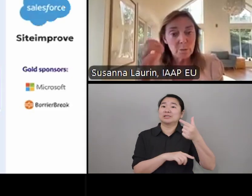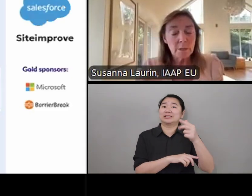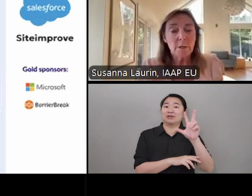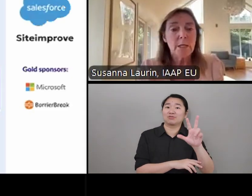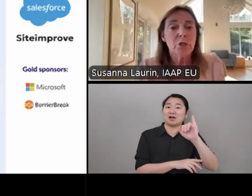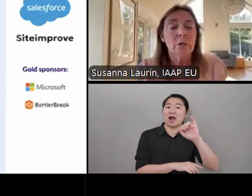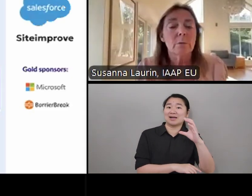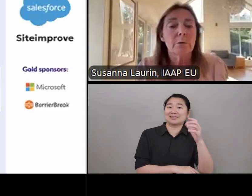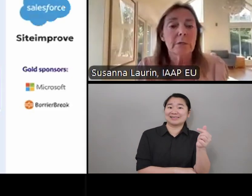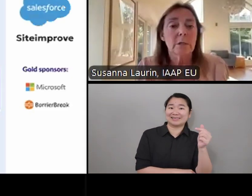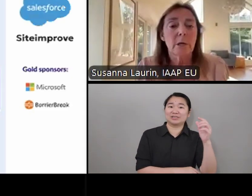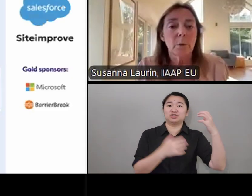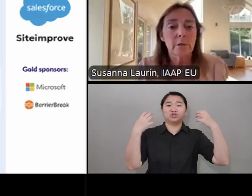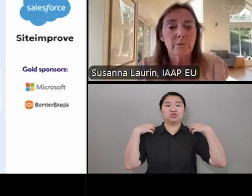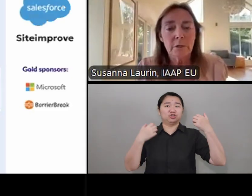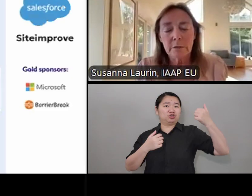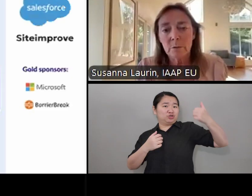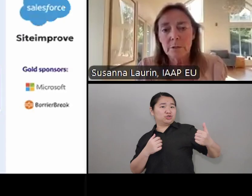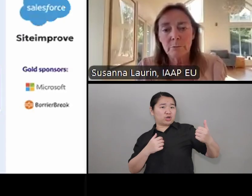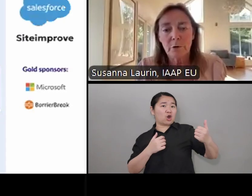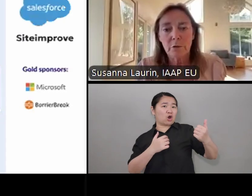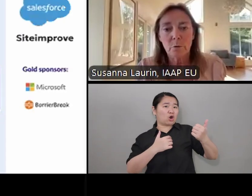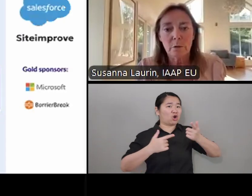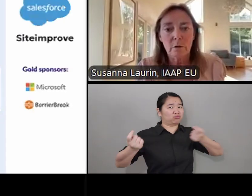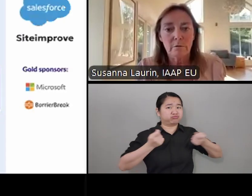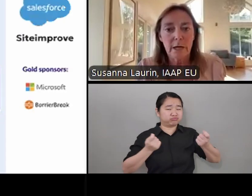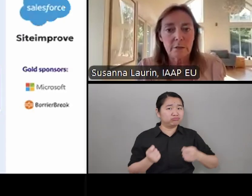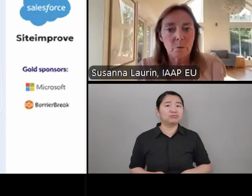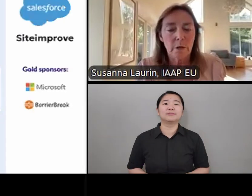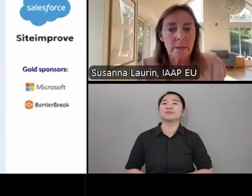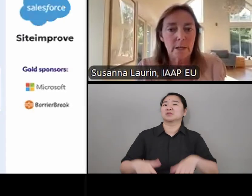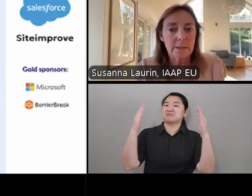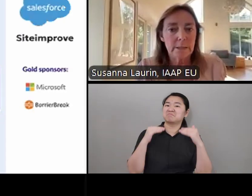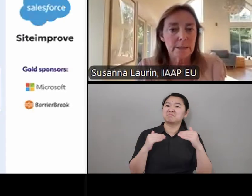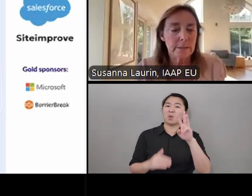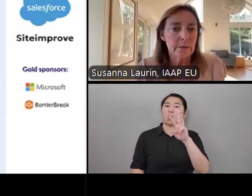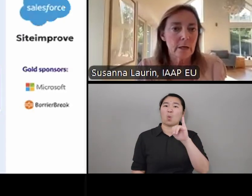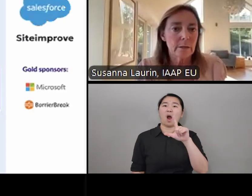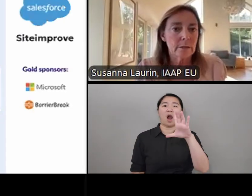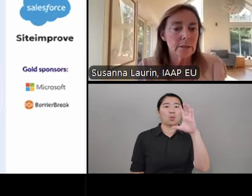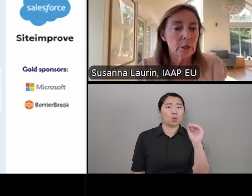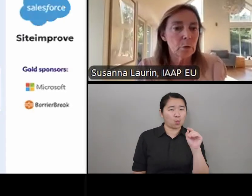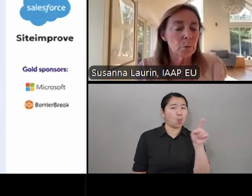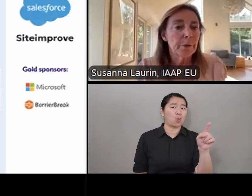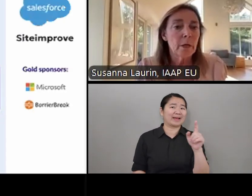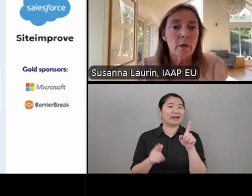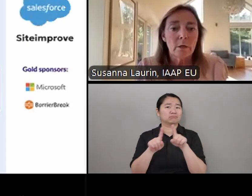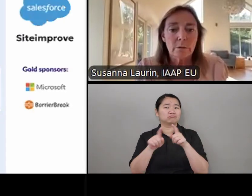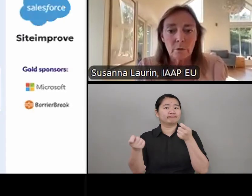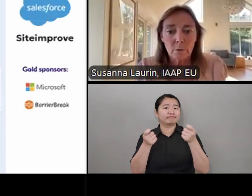code generator age, presented by Wilco Fiers, who is the product owner of Axe-core and axe-linter at